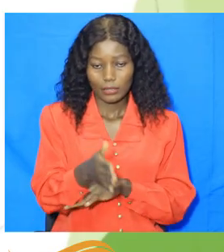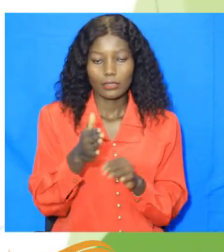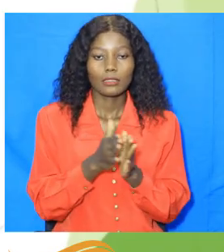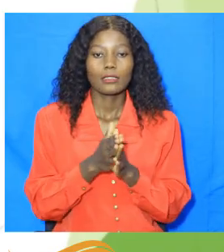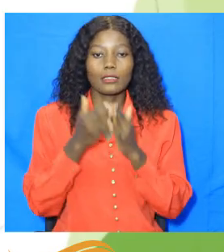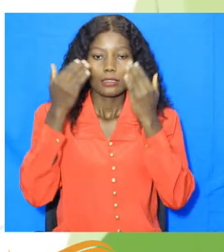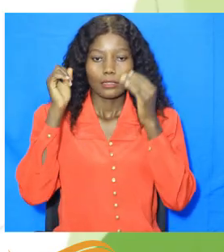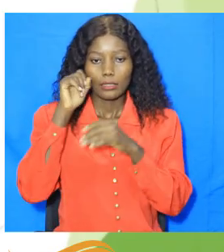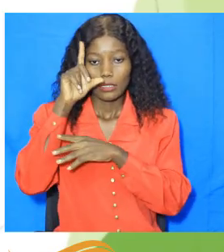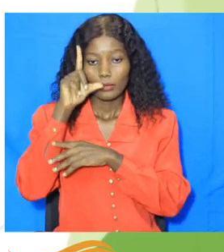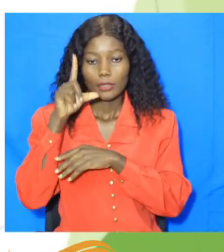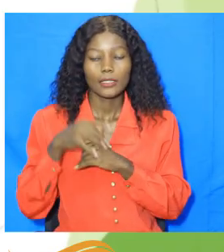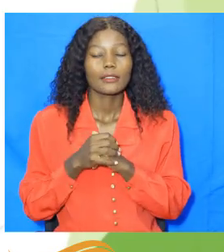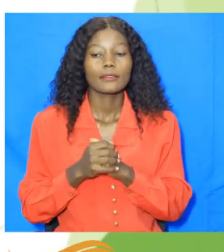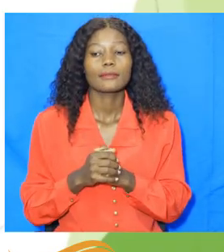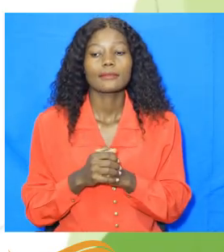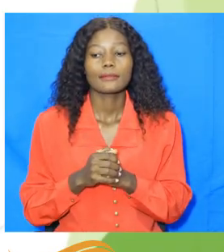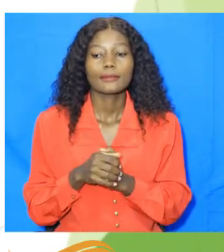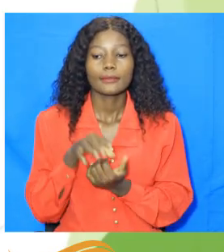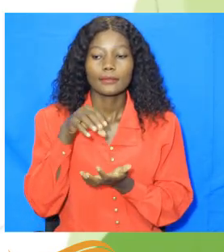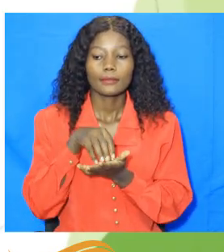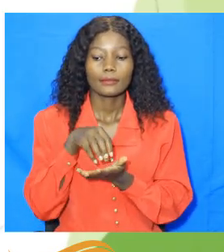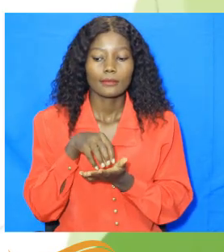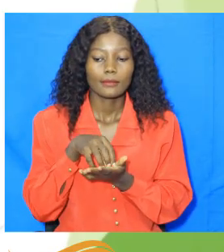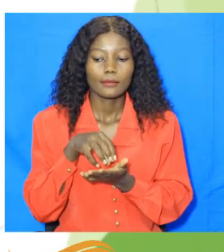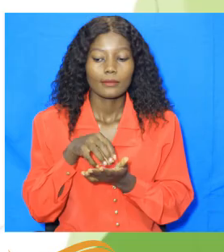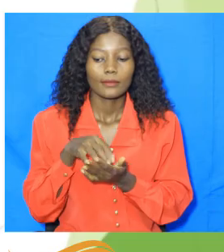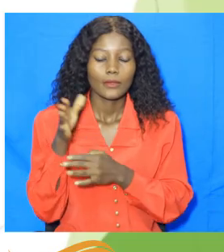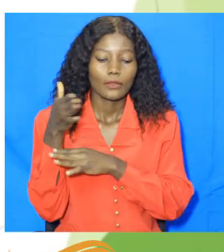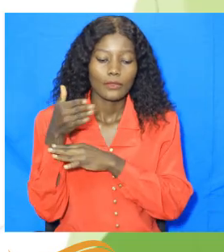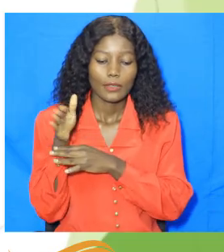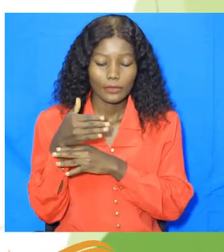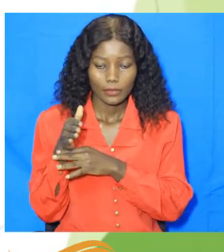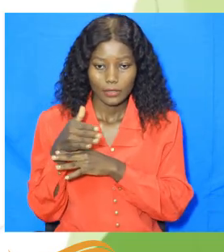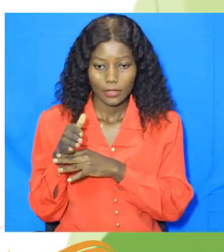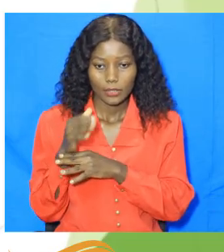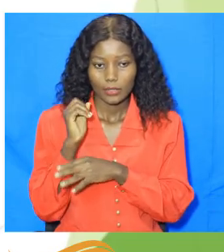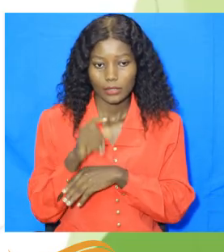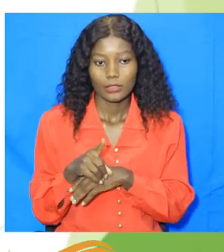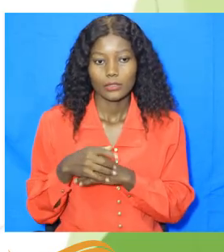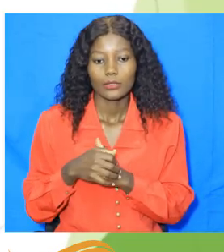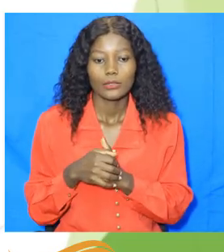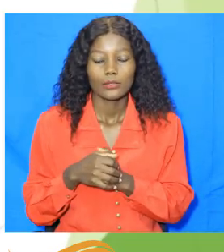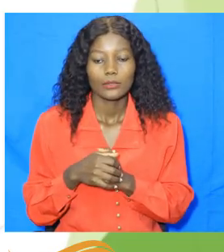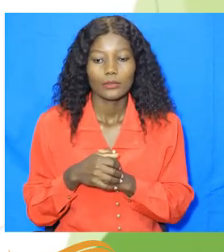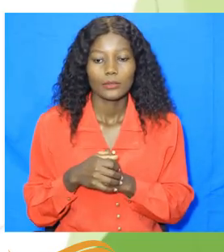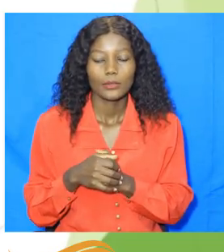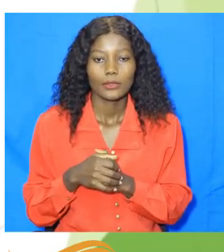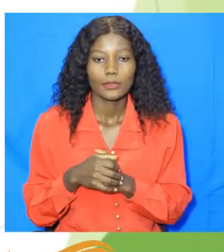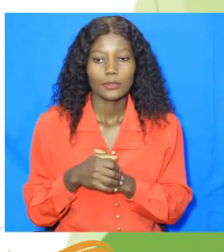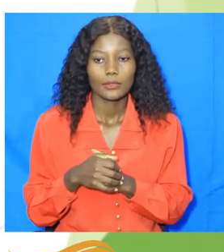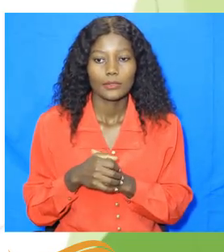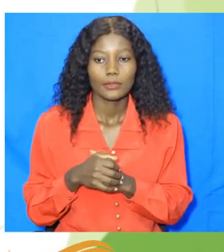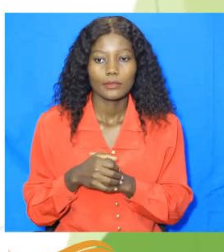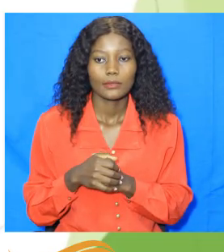So the position of the flags should be an extension of